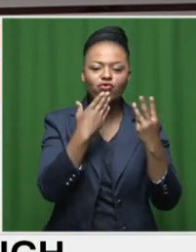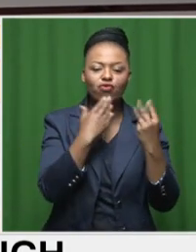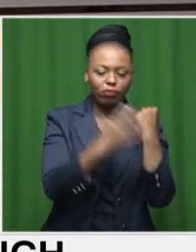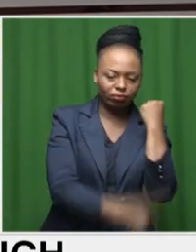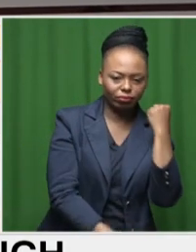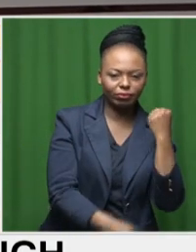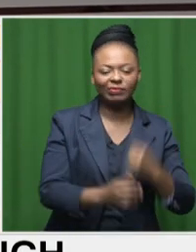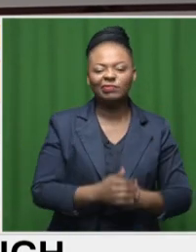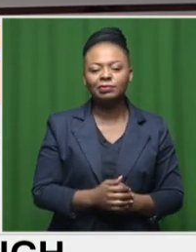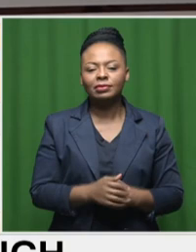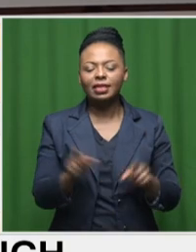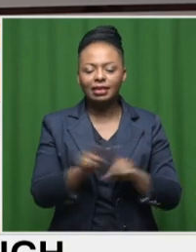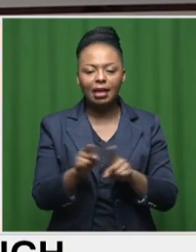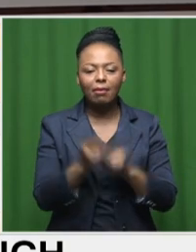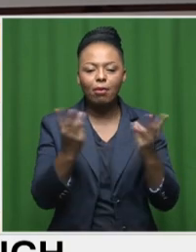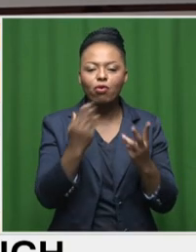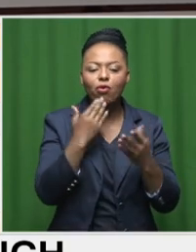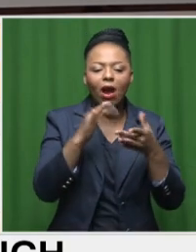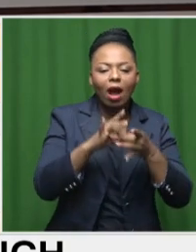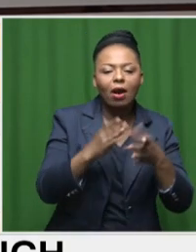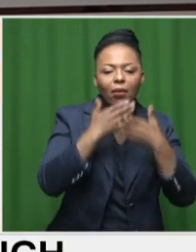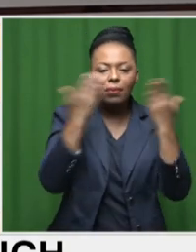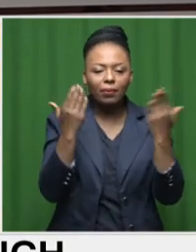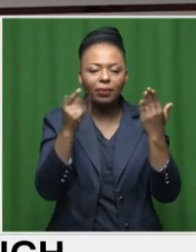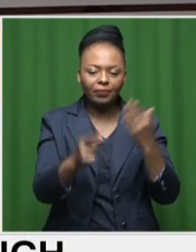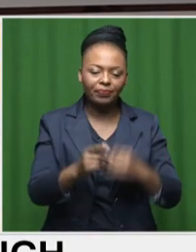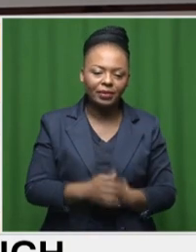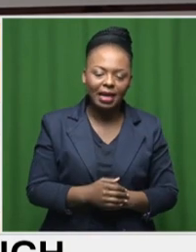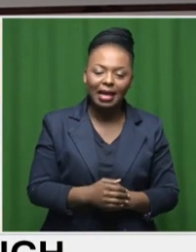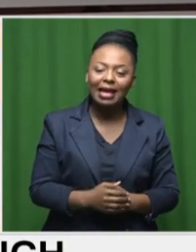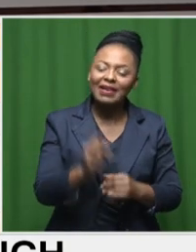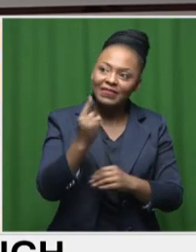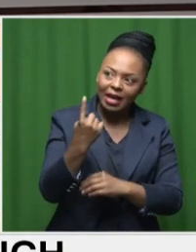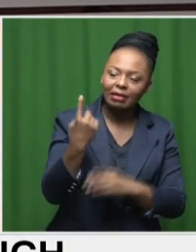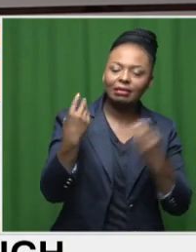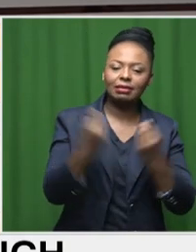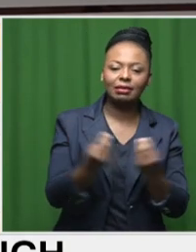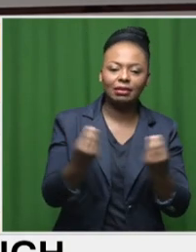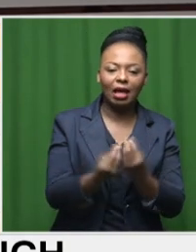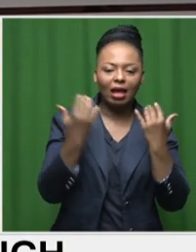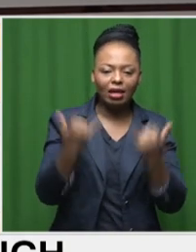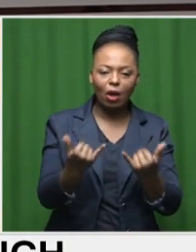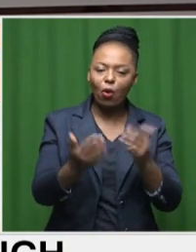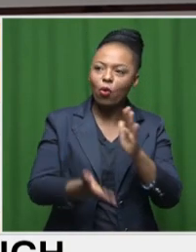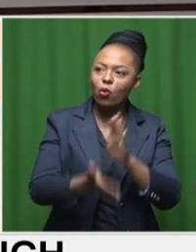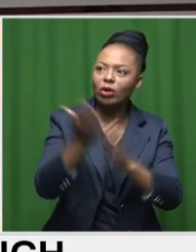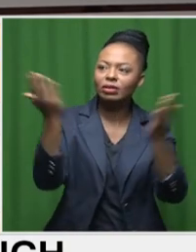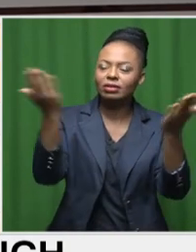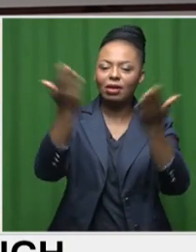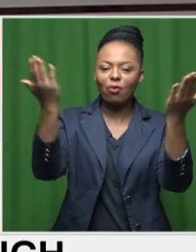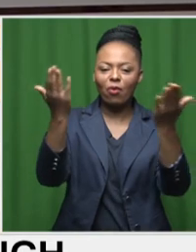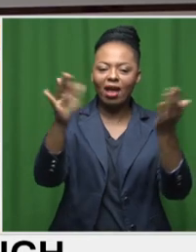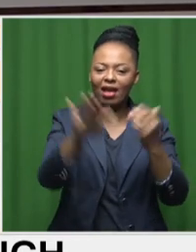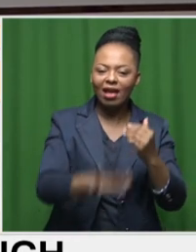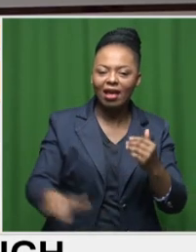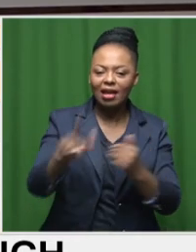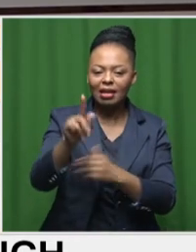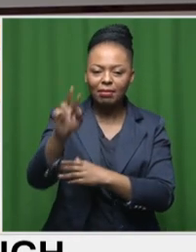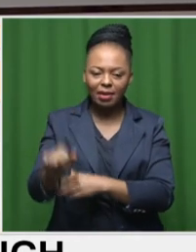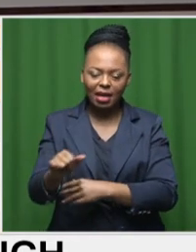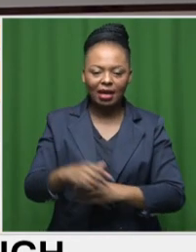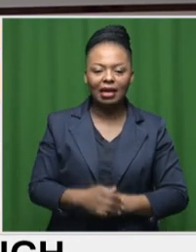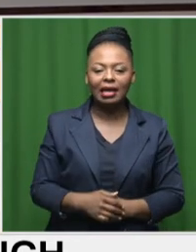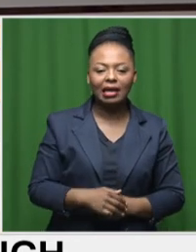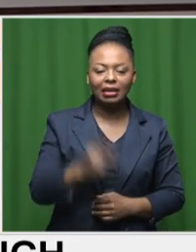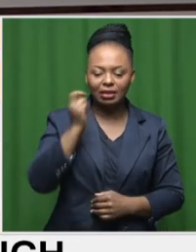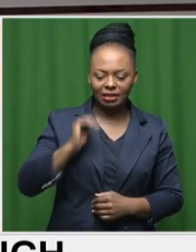some career goals, so I literally saw Miss World as a first step of going somewhere deeper, you know. Jem gave us a mission that